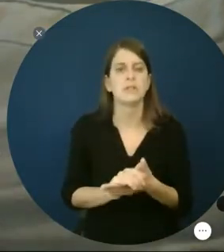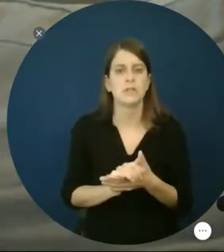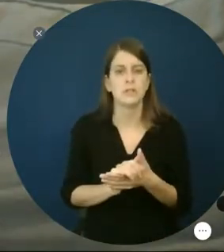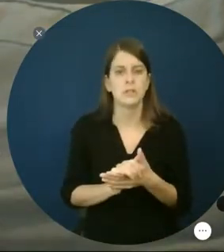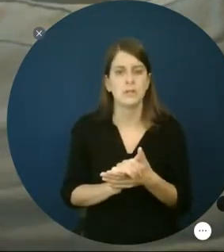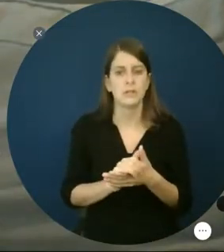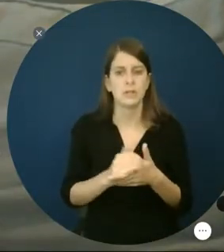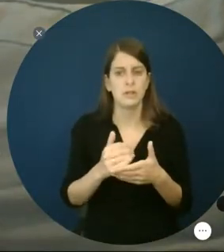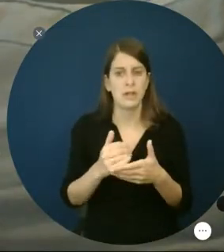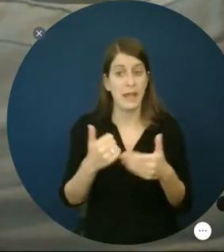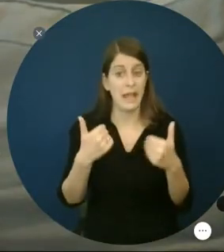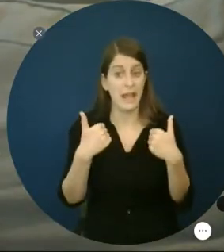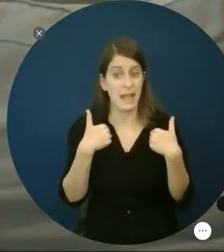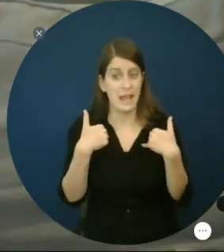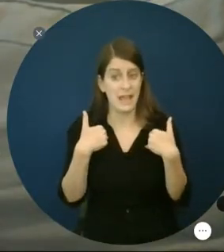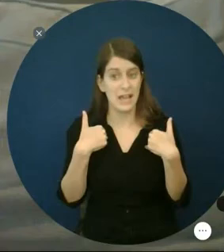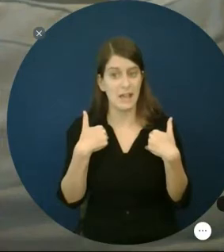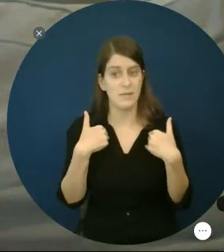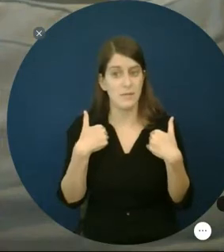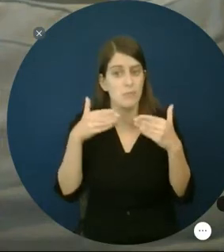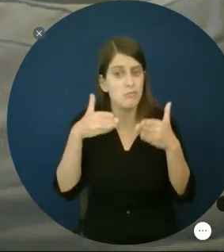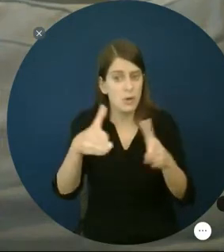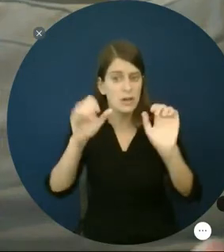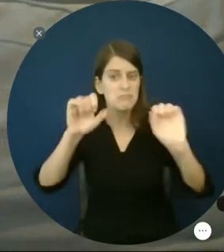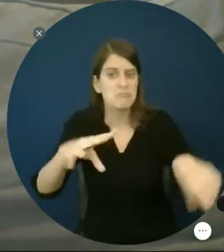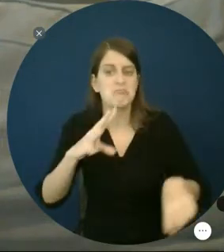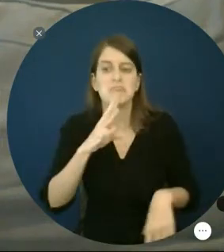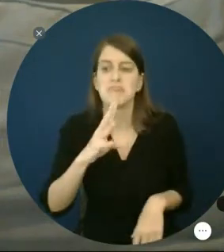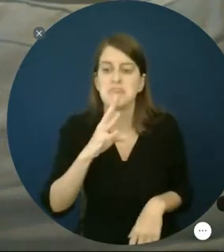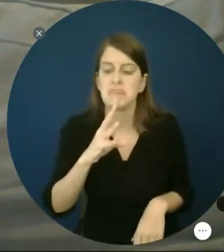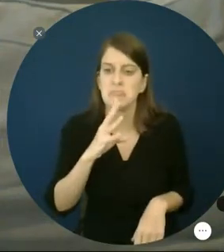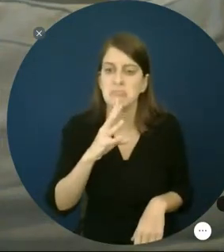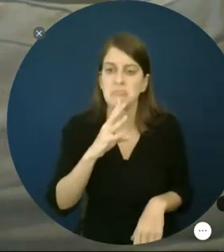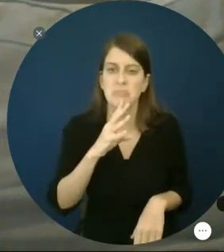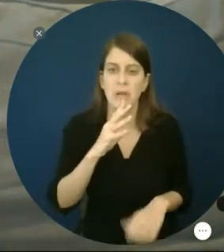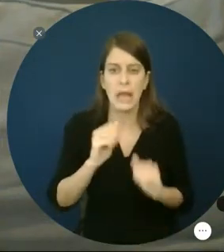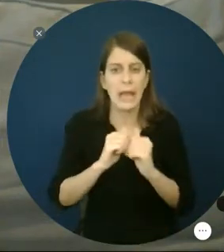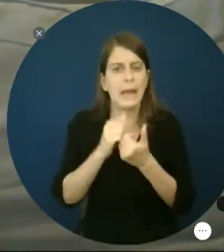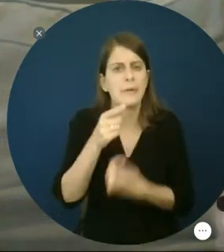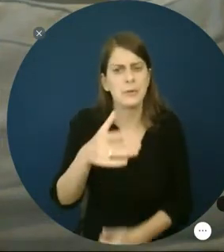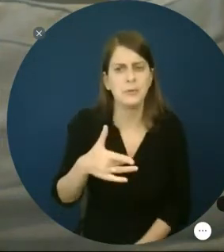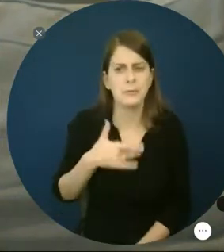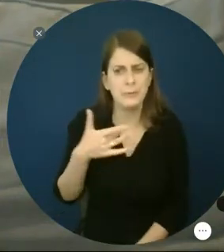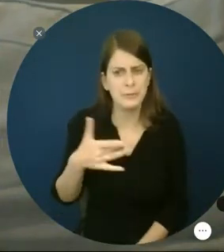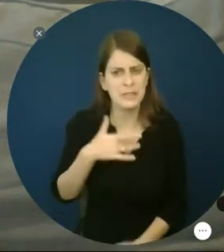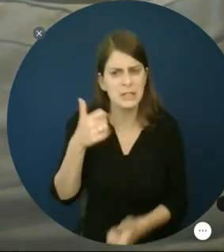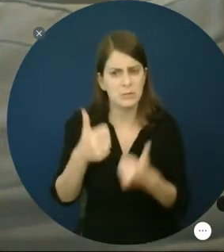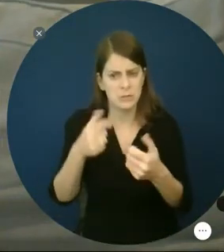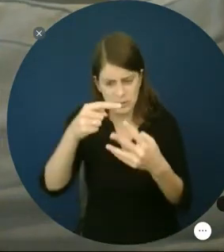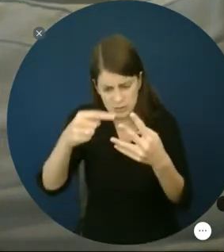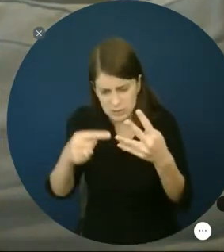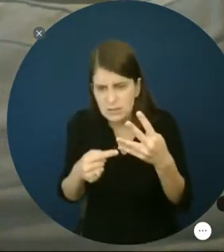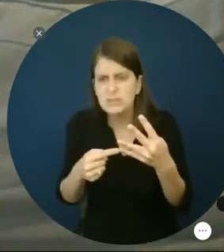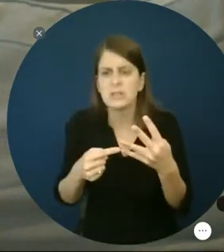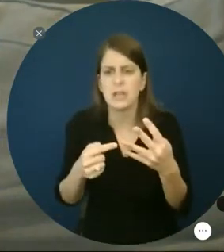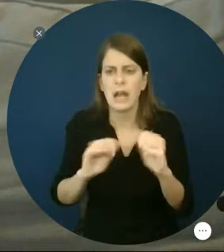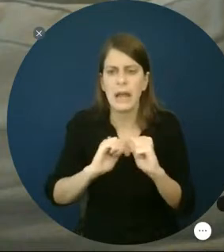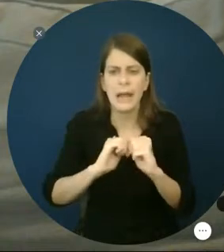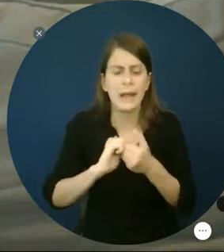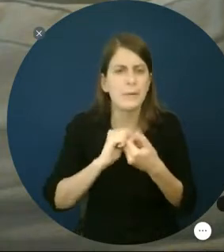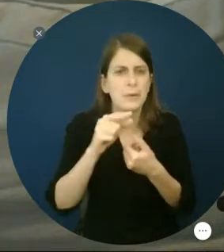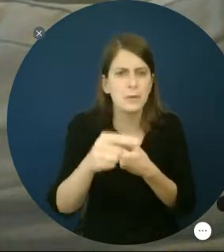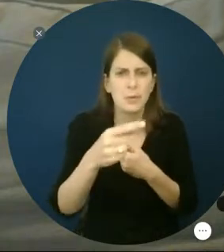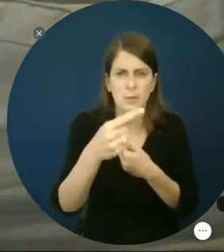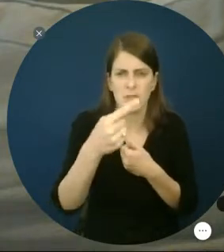some common language to then talk about how are we feeling? How are we thinking? How